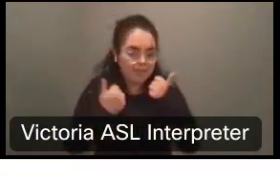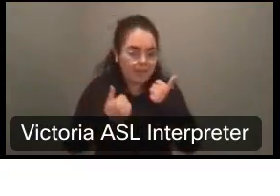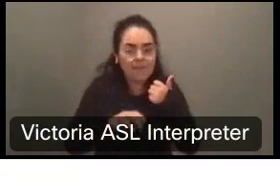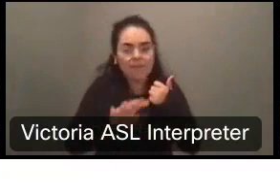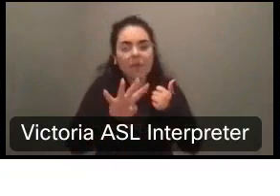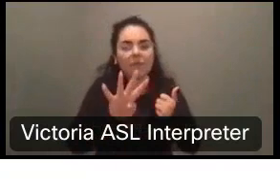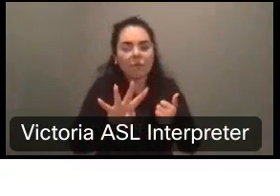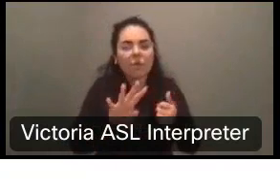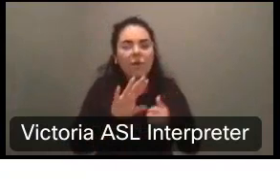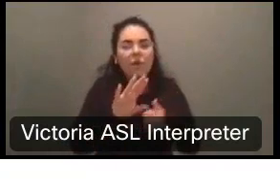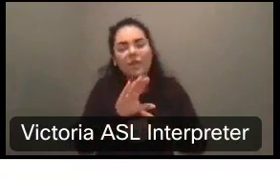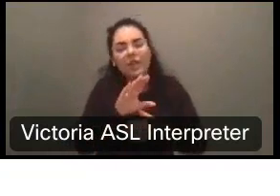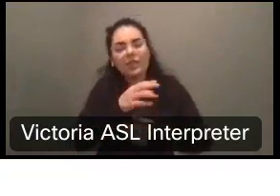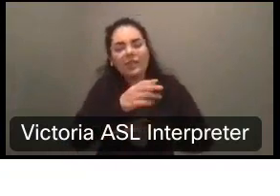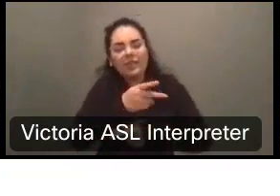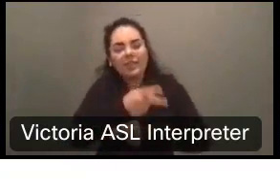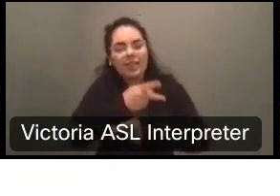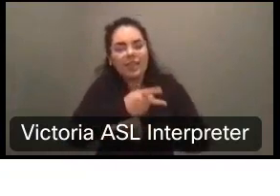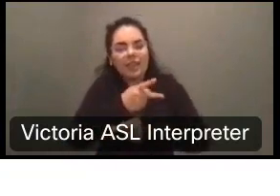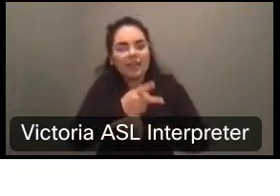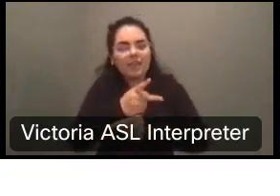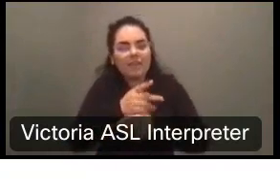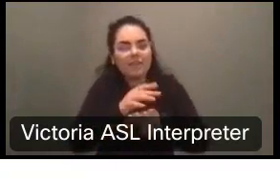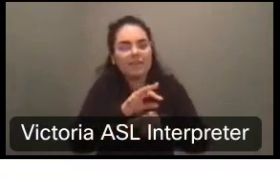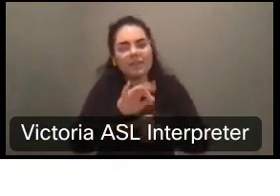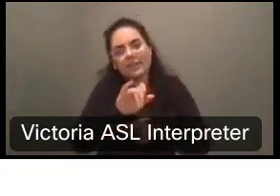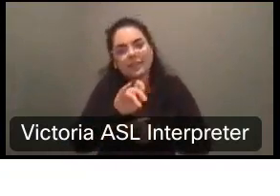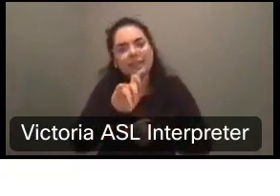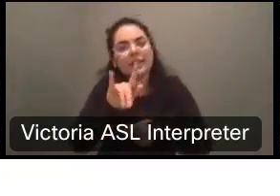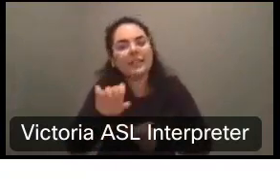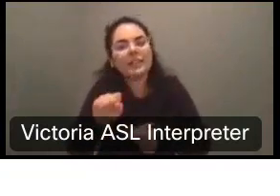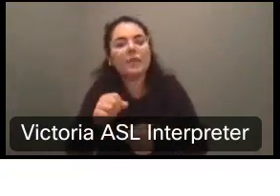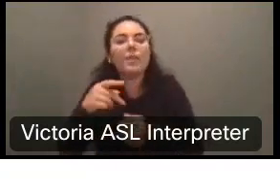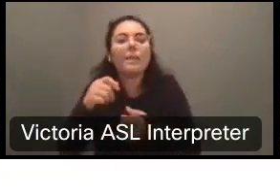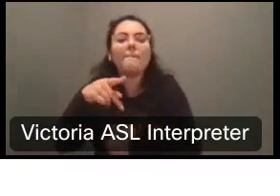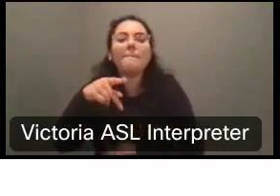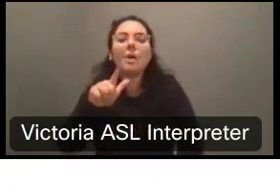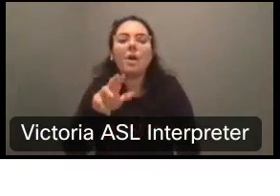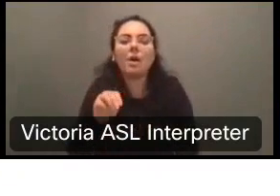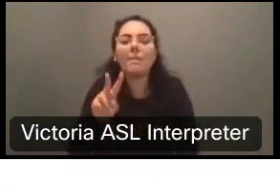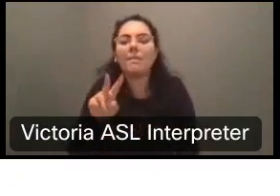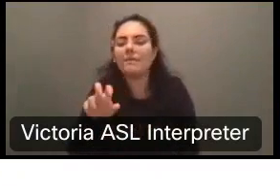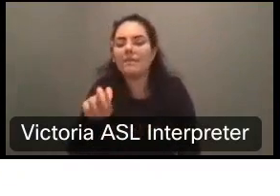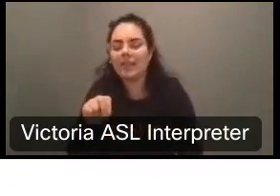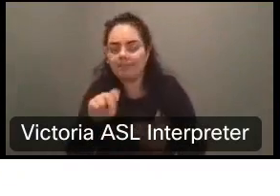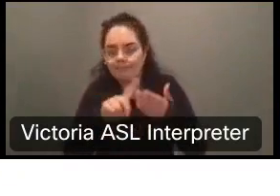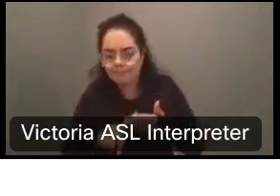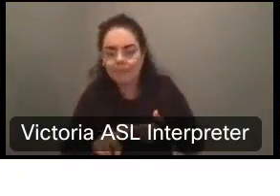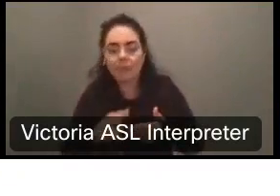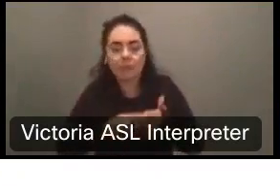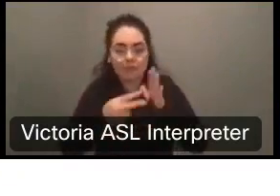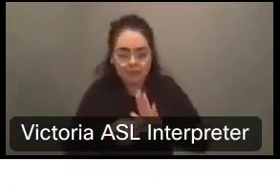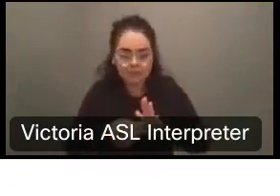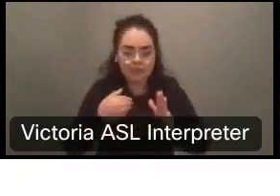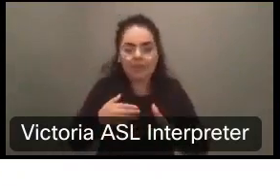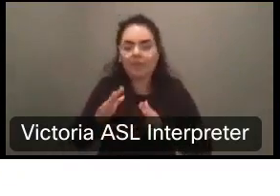care facilities with palm vein authentication. Basically what this is that we ask the patient for their date of birth. They put